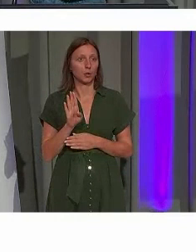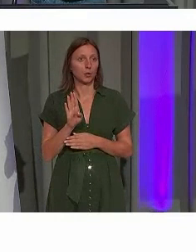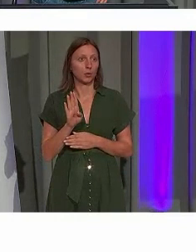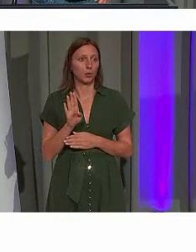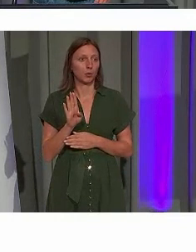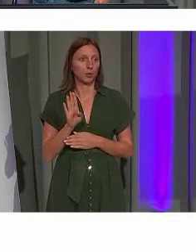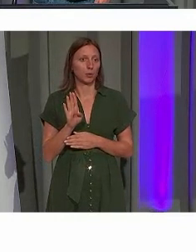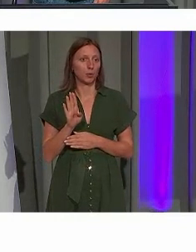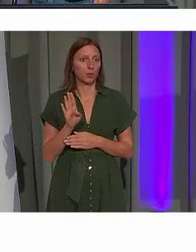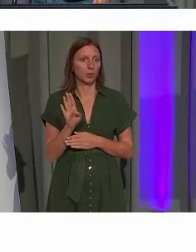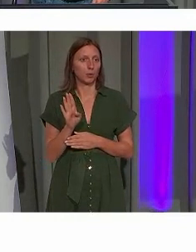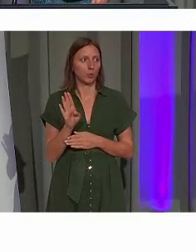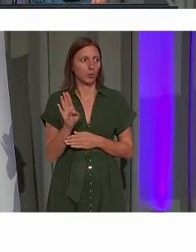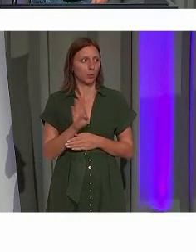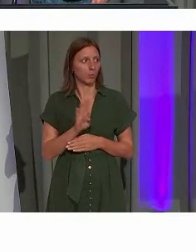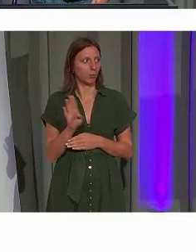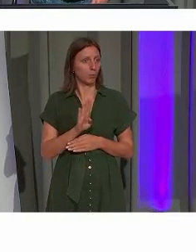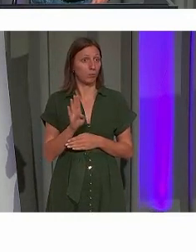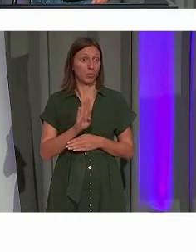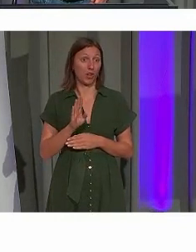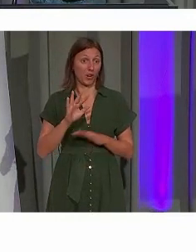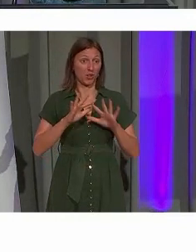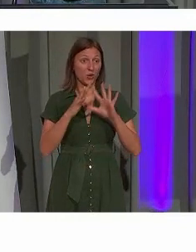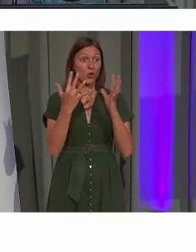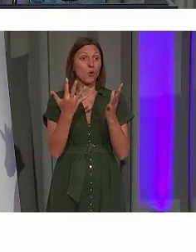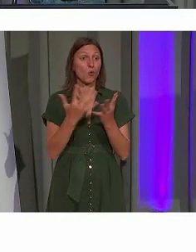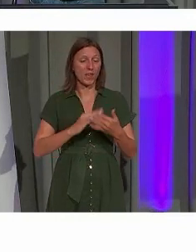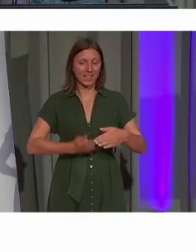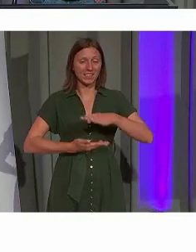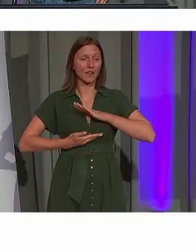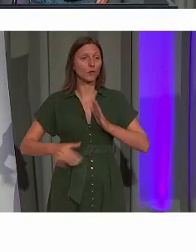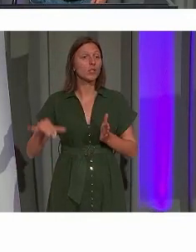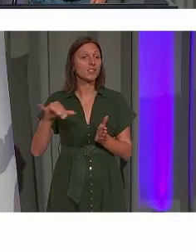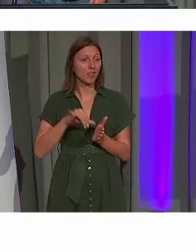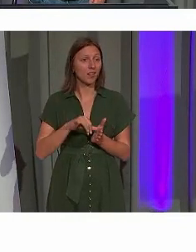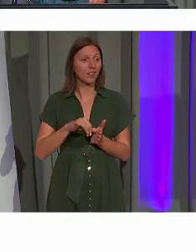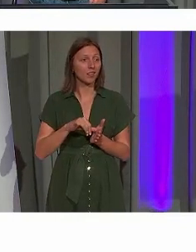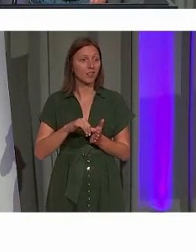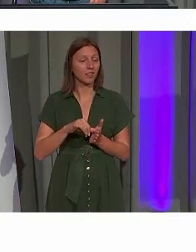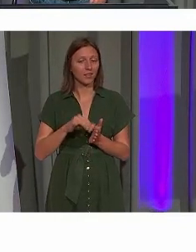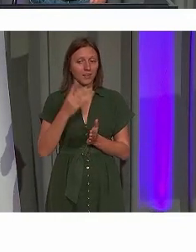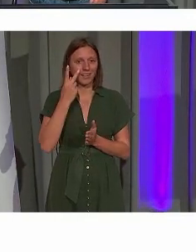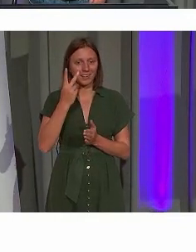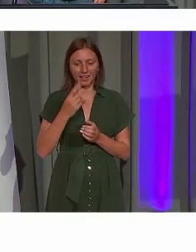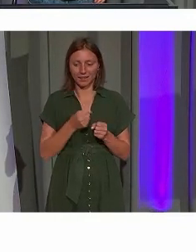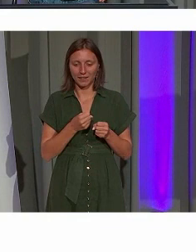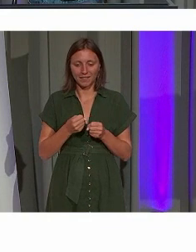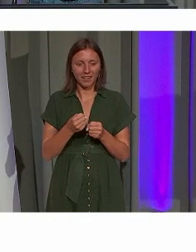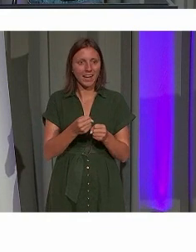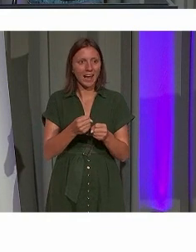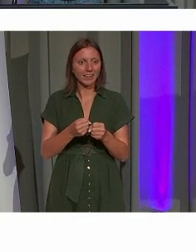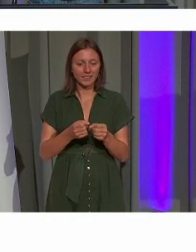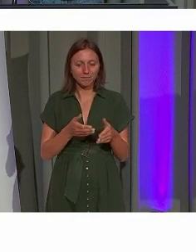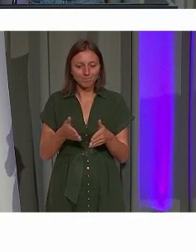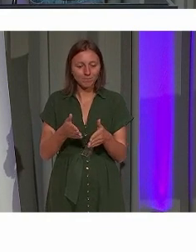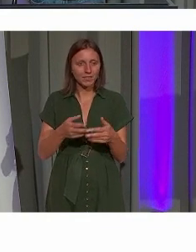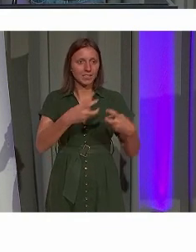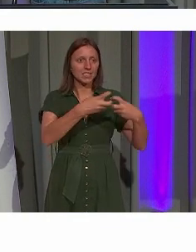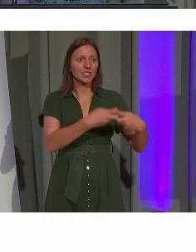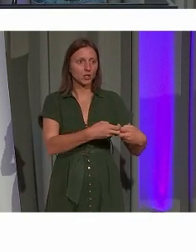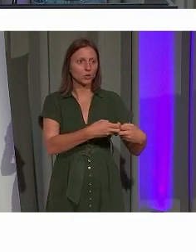attractive arrival point to our city. Bruges is also, of course, a World Heritage